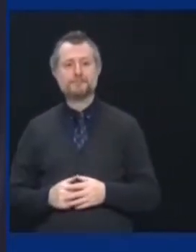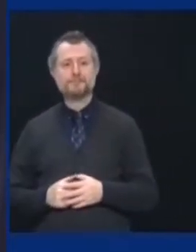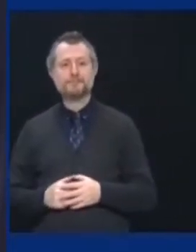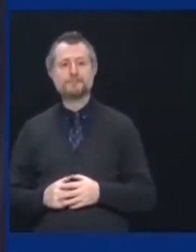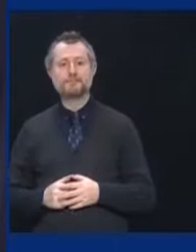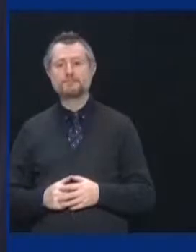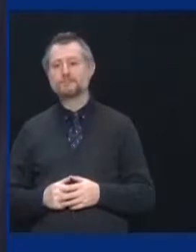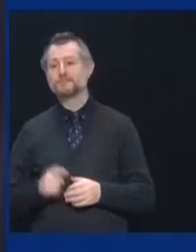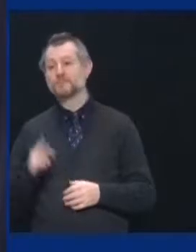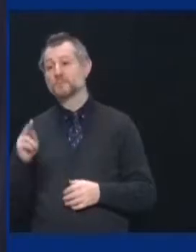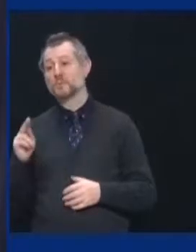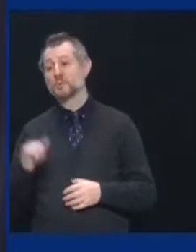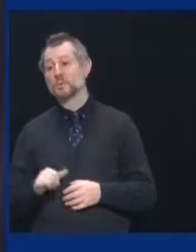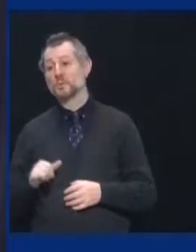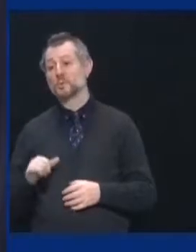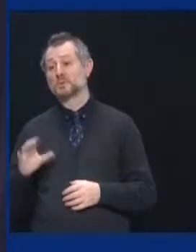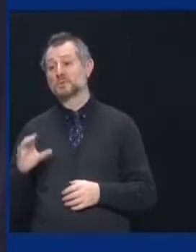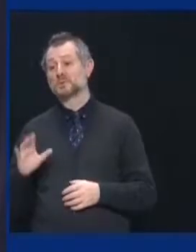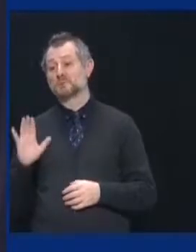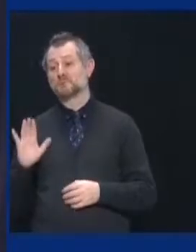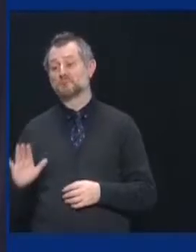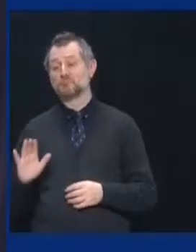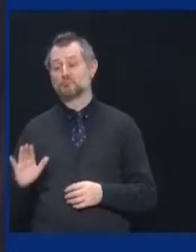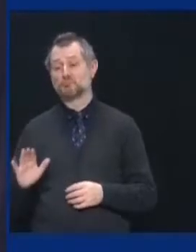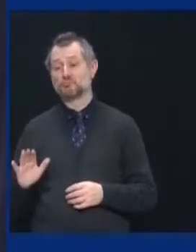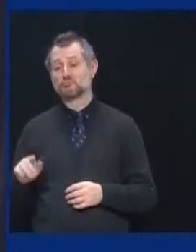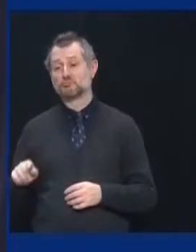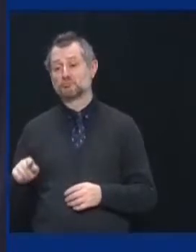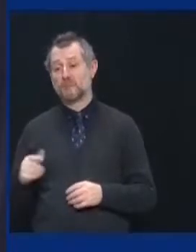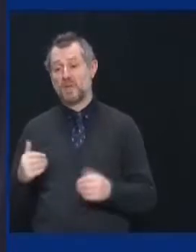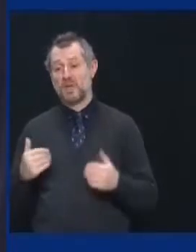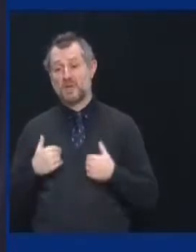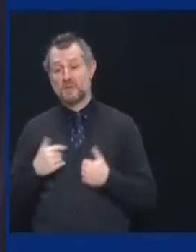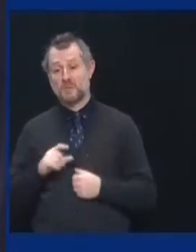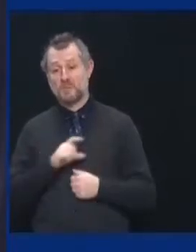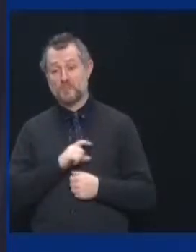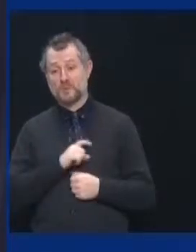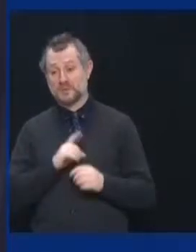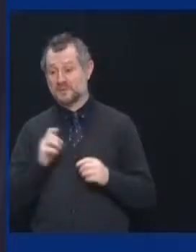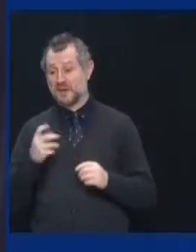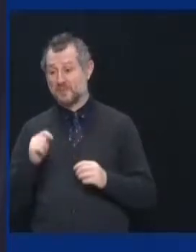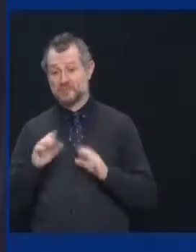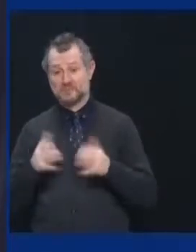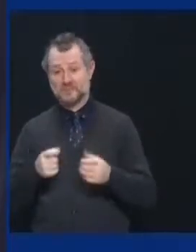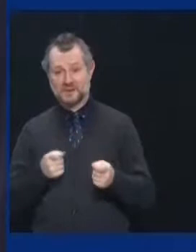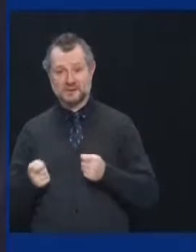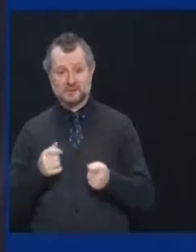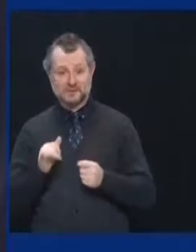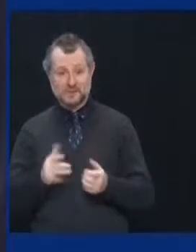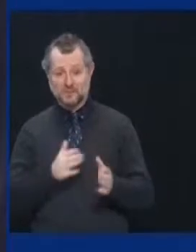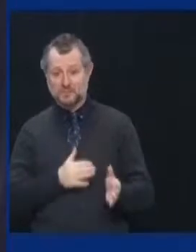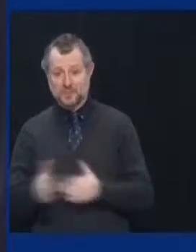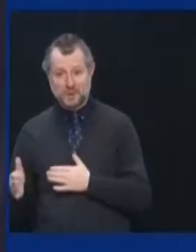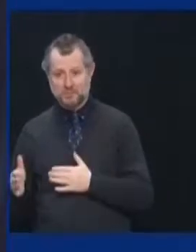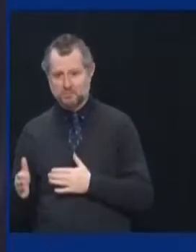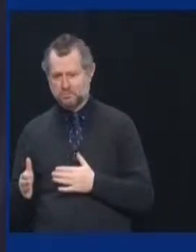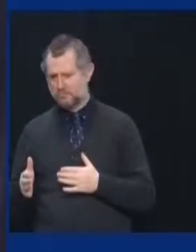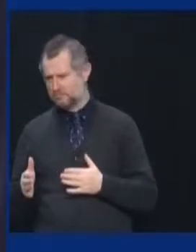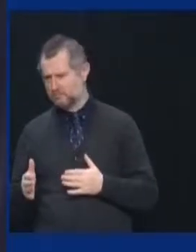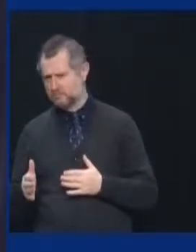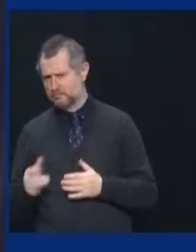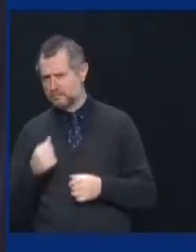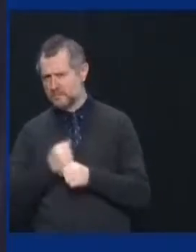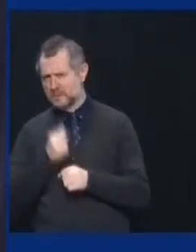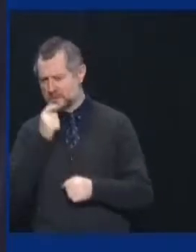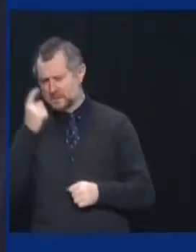York City theoretically has the police department in charge of the reform plan, which, by the way, doesn't make any sense